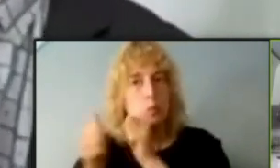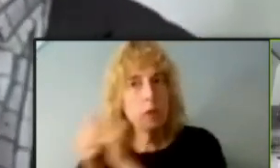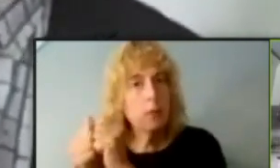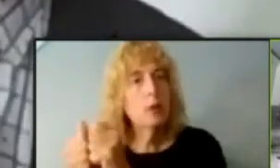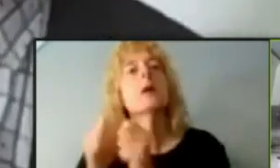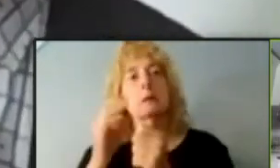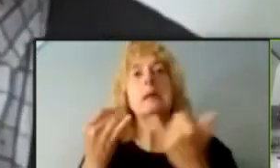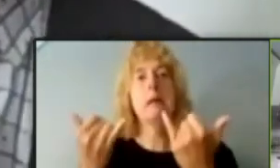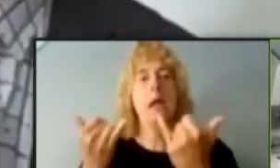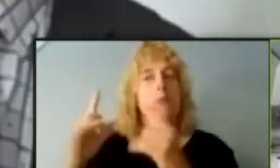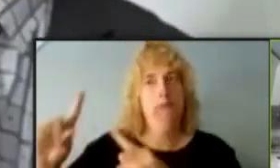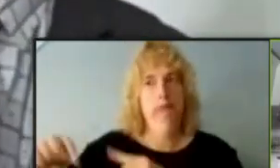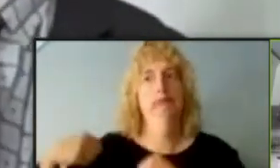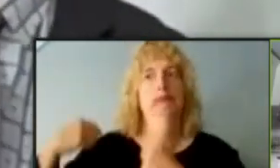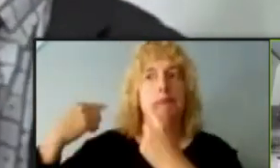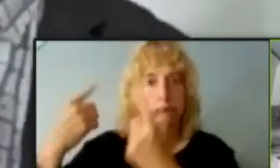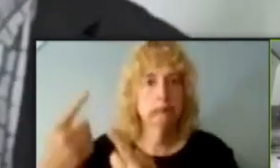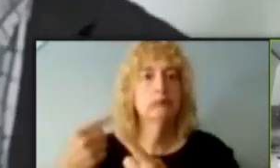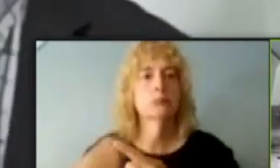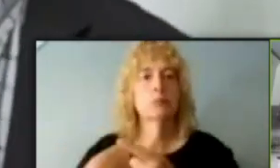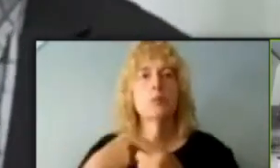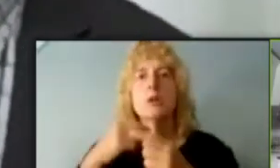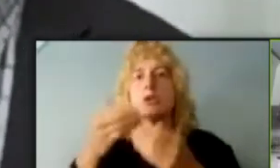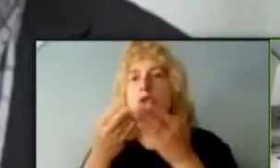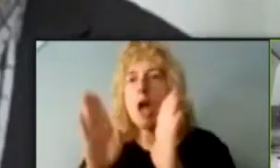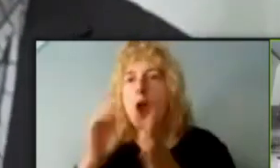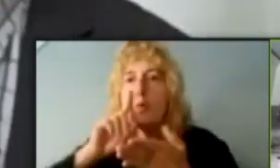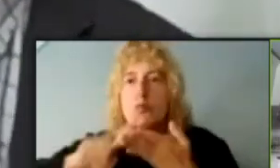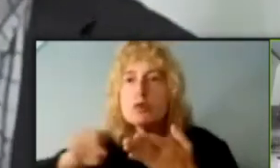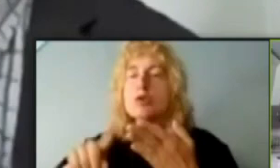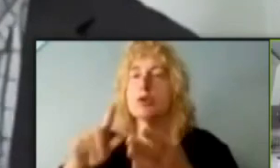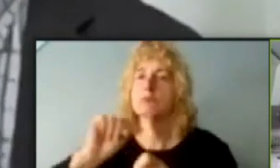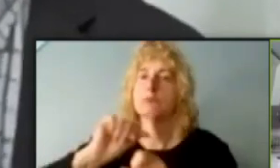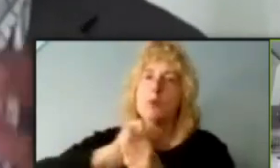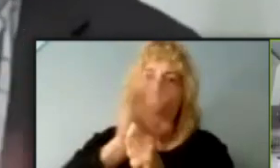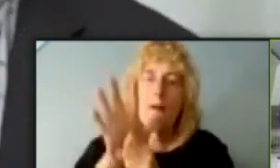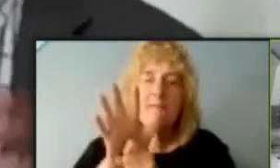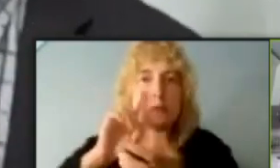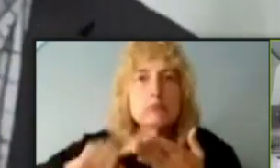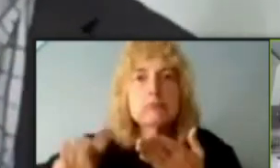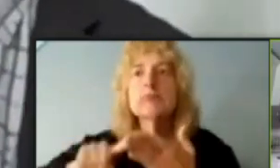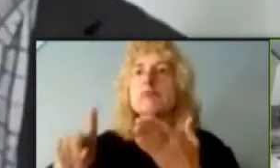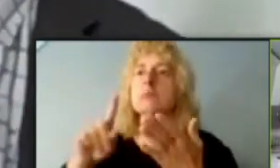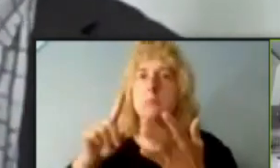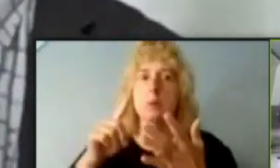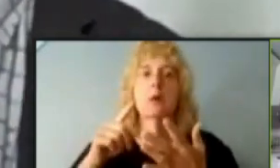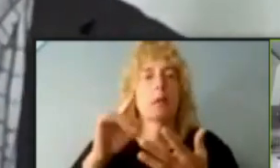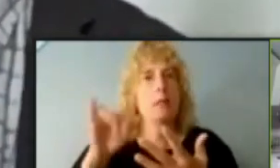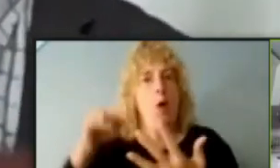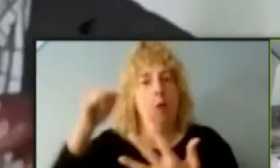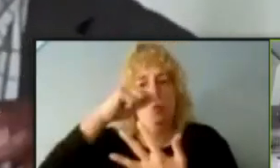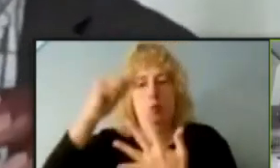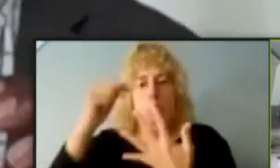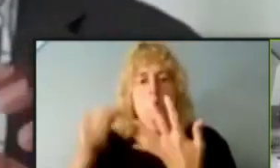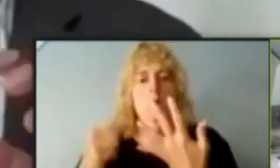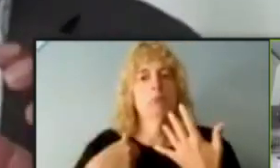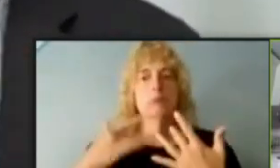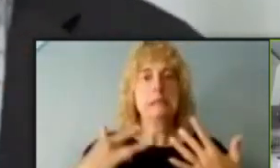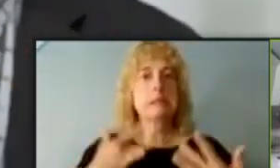on general research activities. And I'm just really excited that this community focus